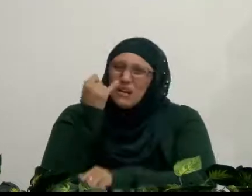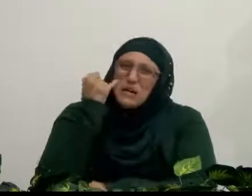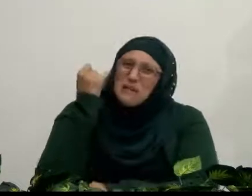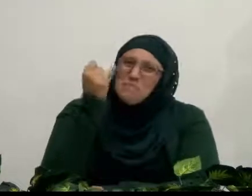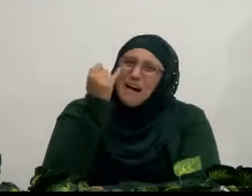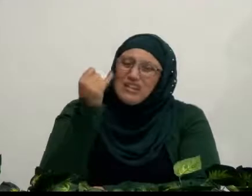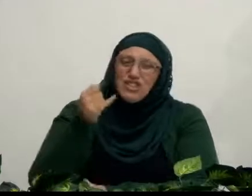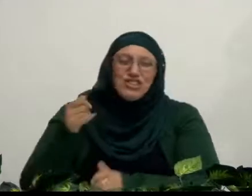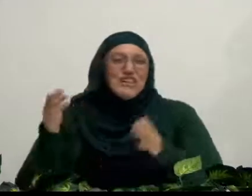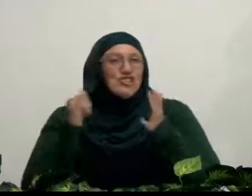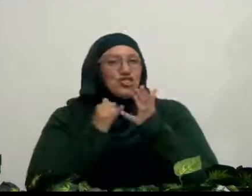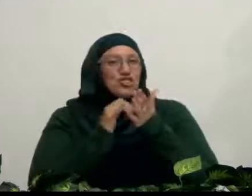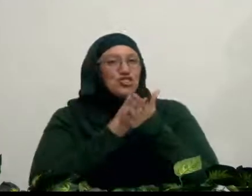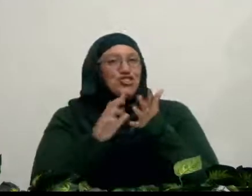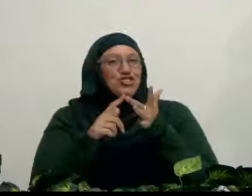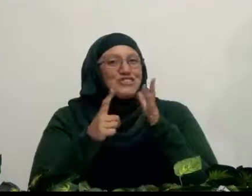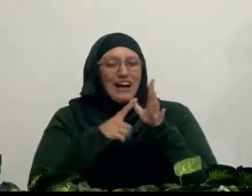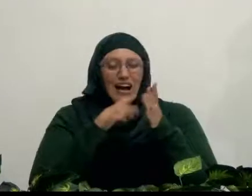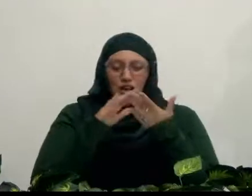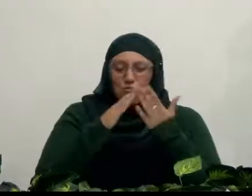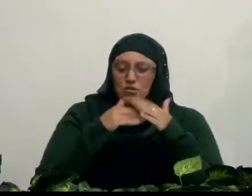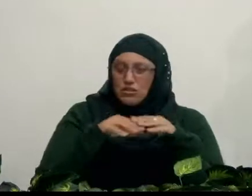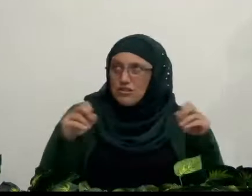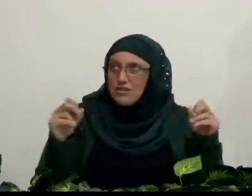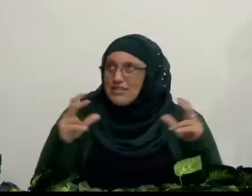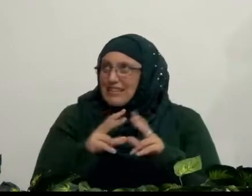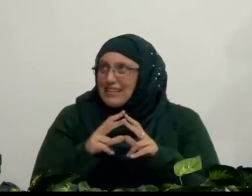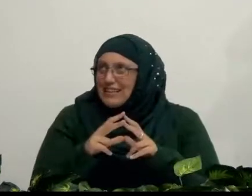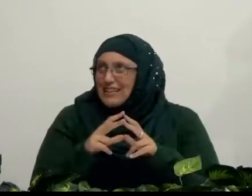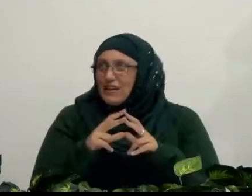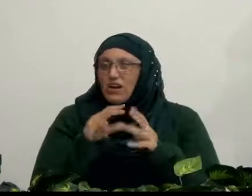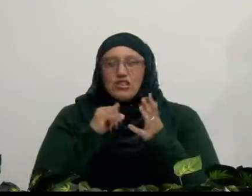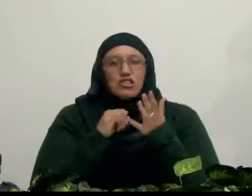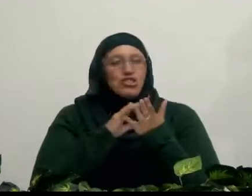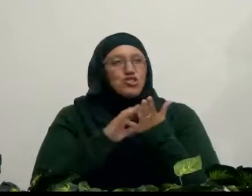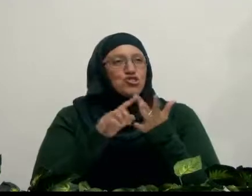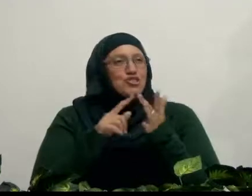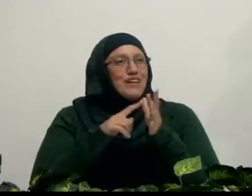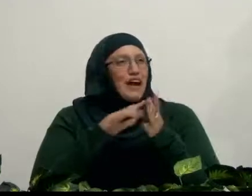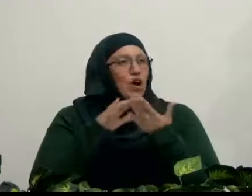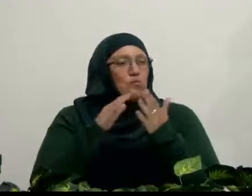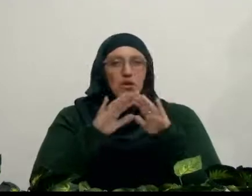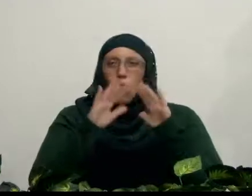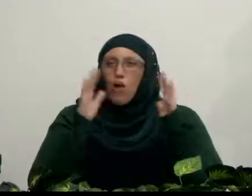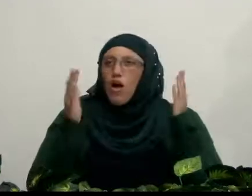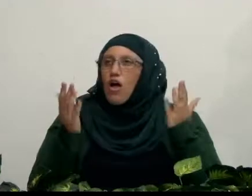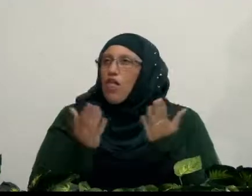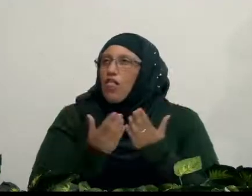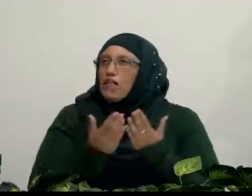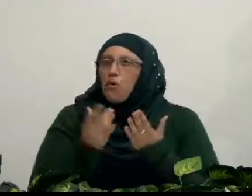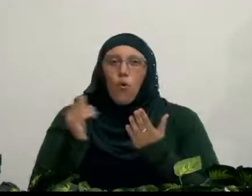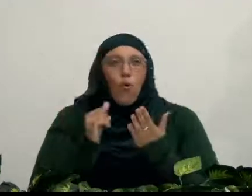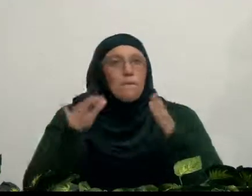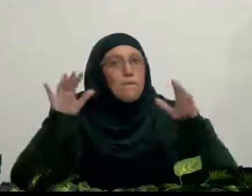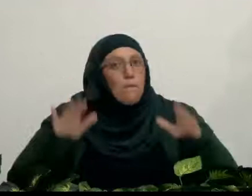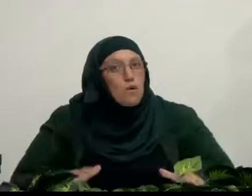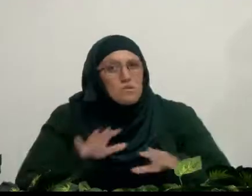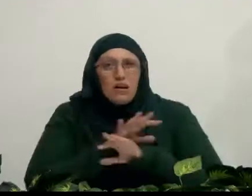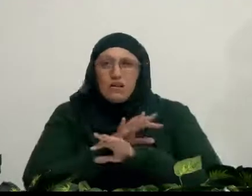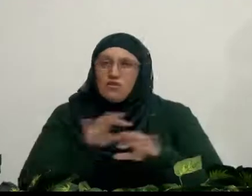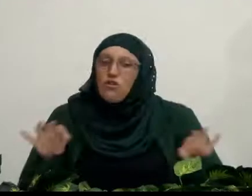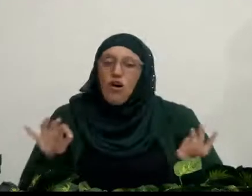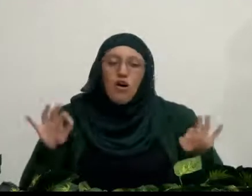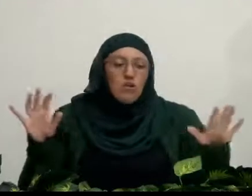if the Shia community worldwide, if the Muslim community worldwide are not united, they are not the